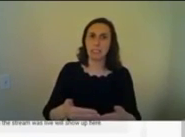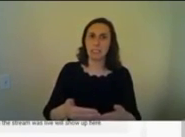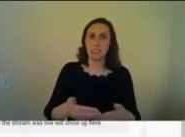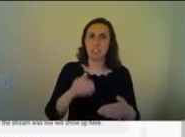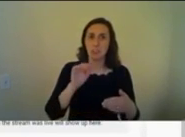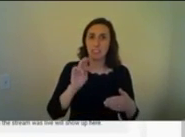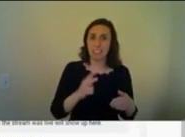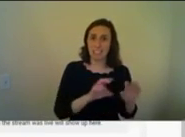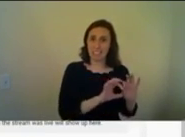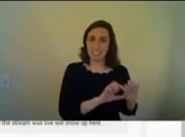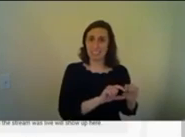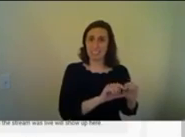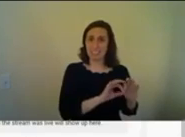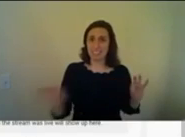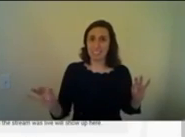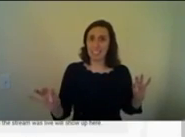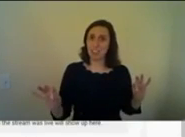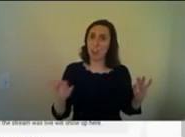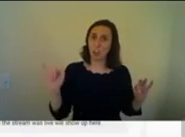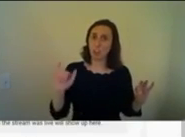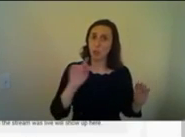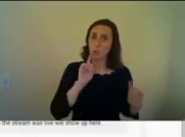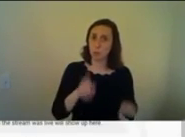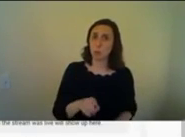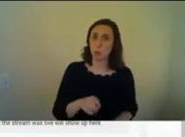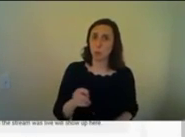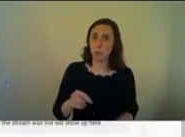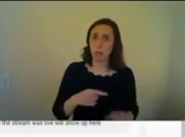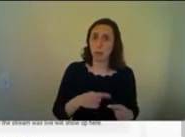statement about things we might see. And